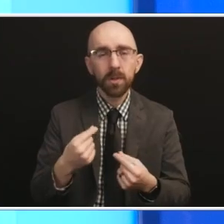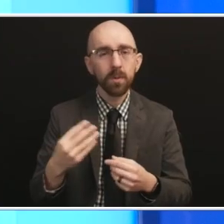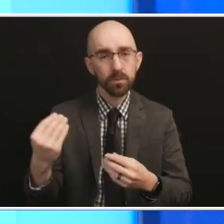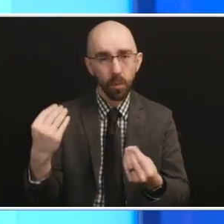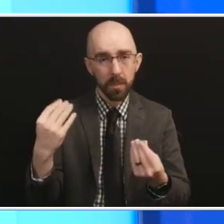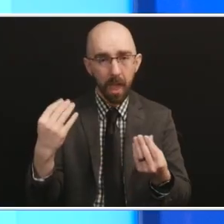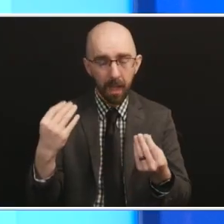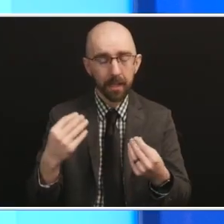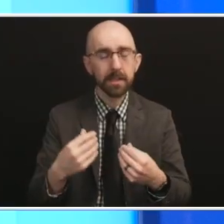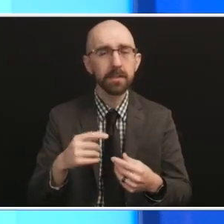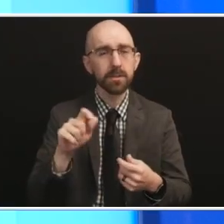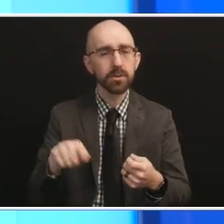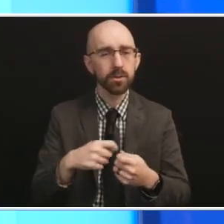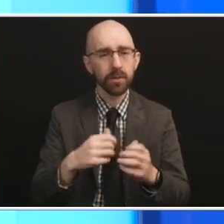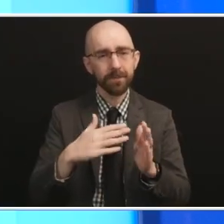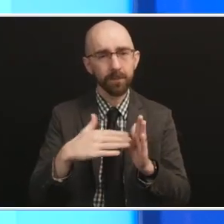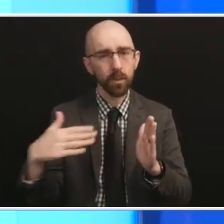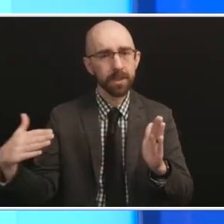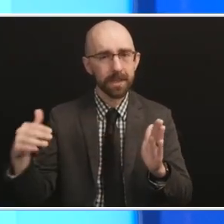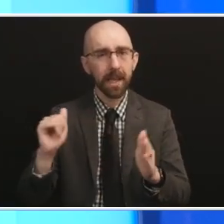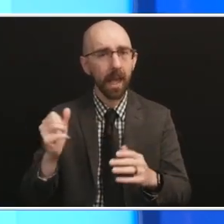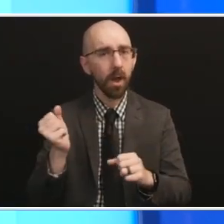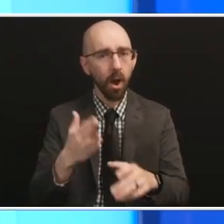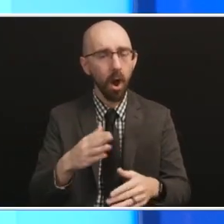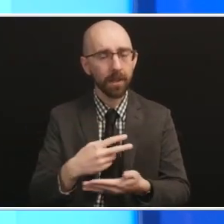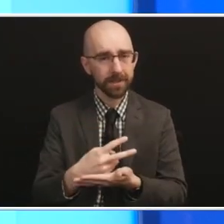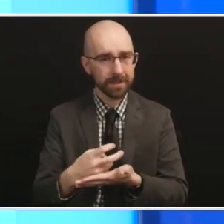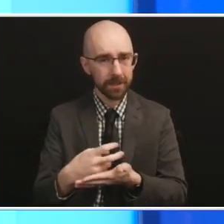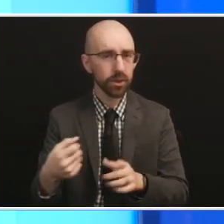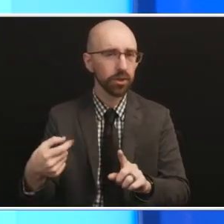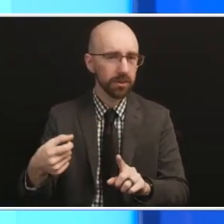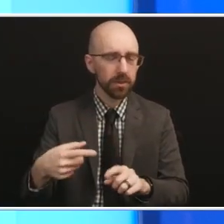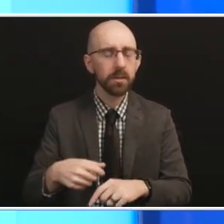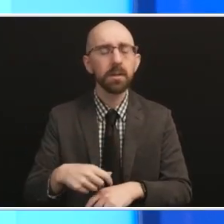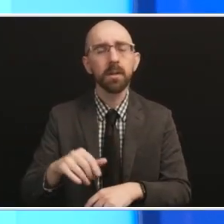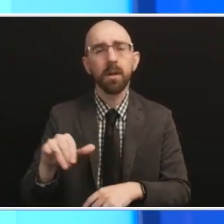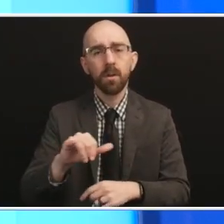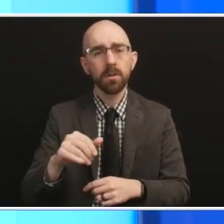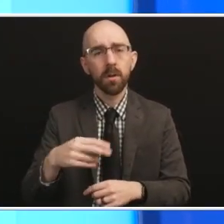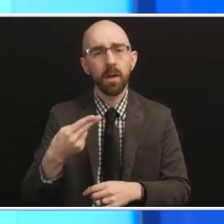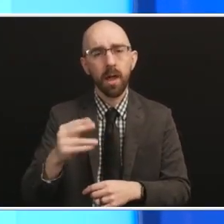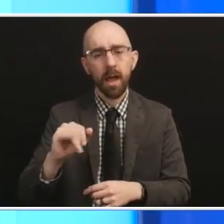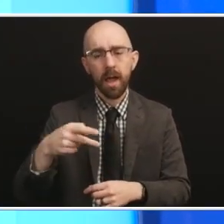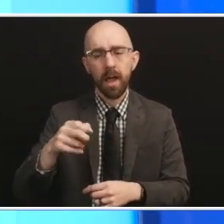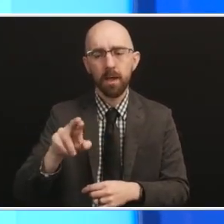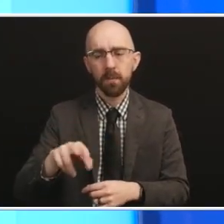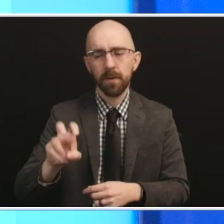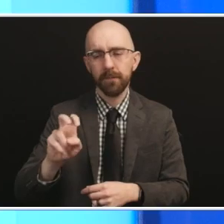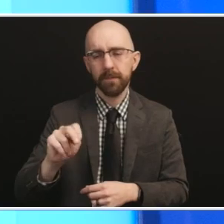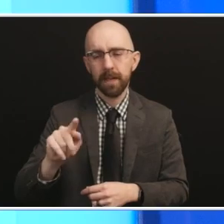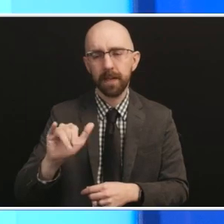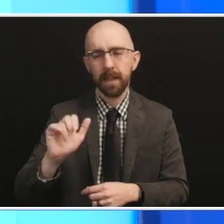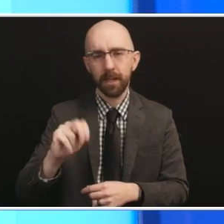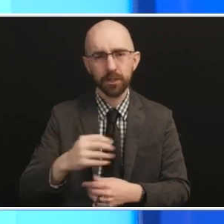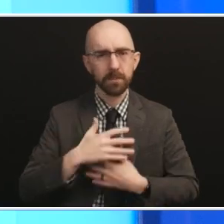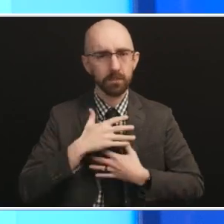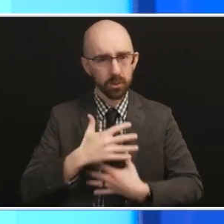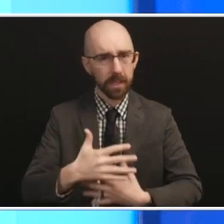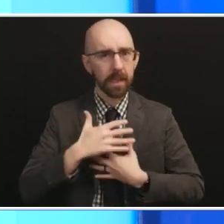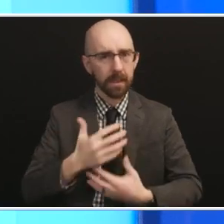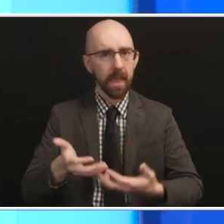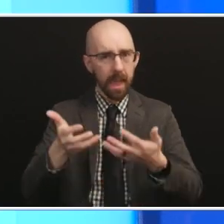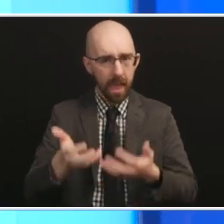certain frequencies that can cause seizures, and then we also do hyperventilation, having them breathe heavily for like a